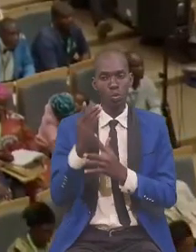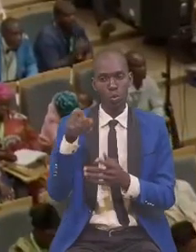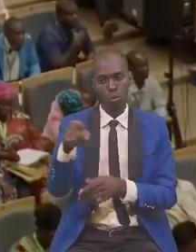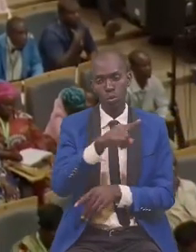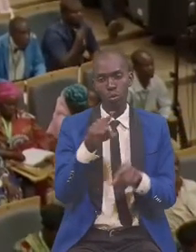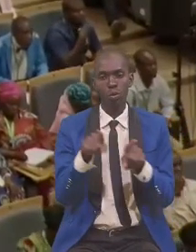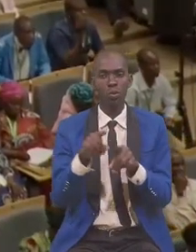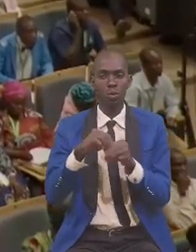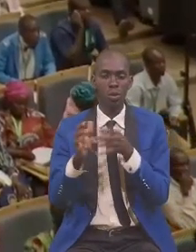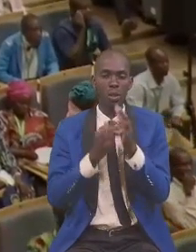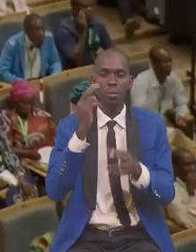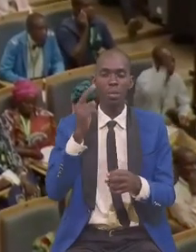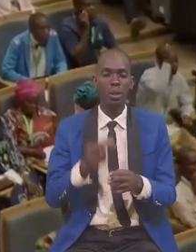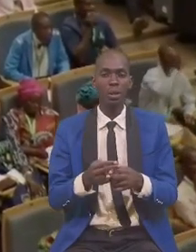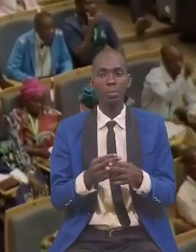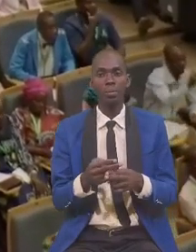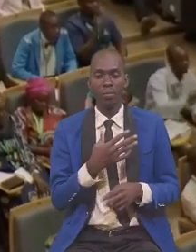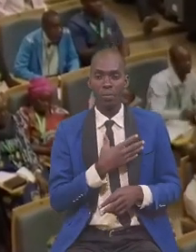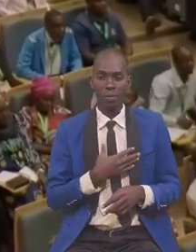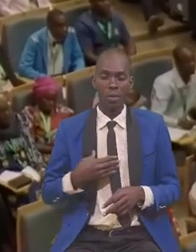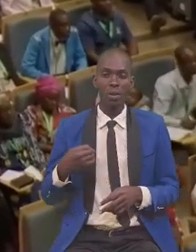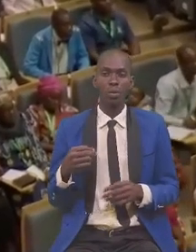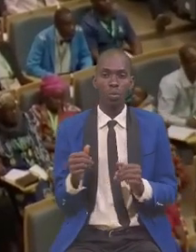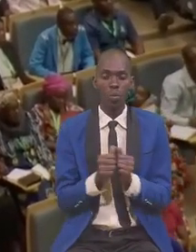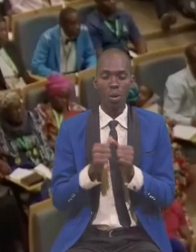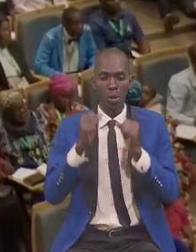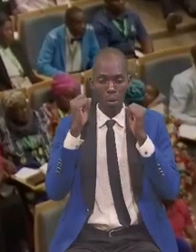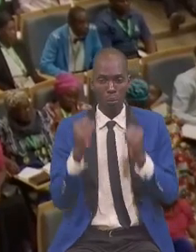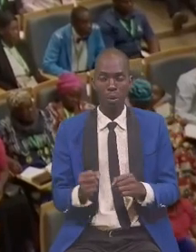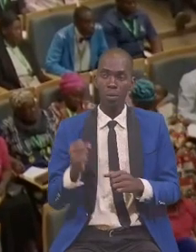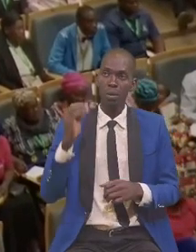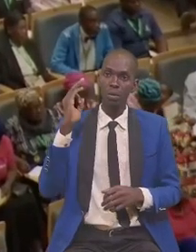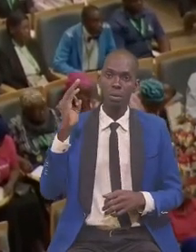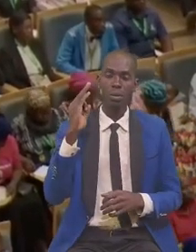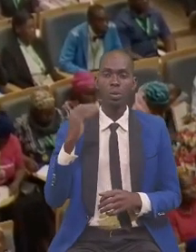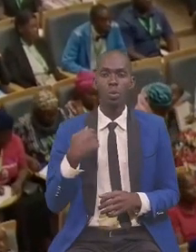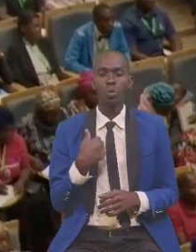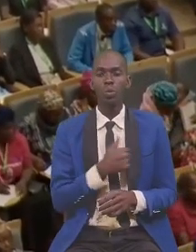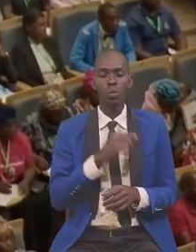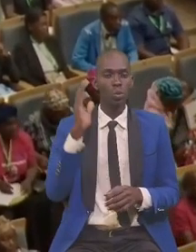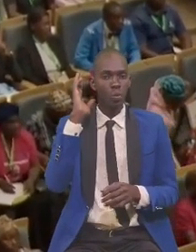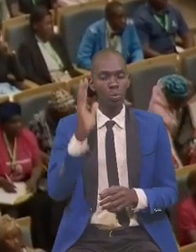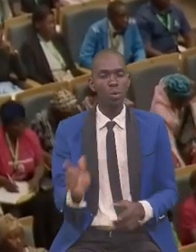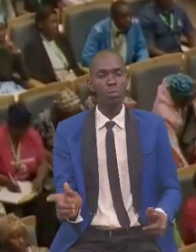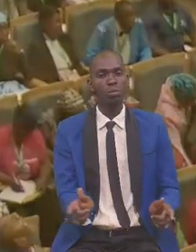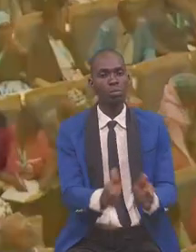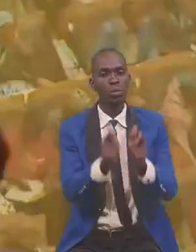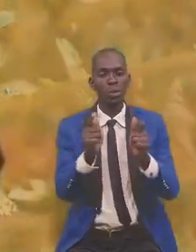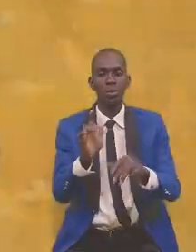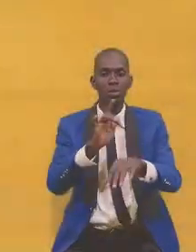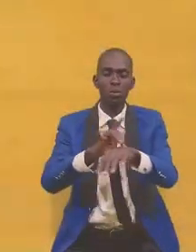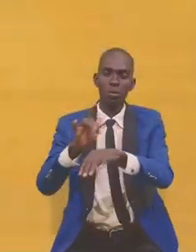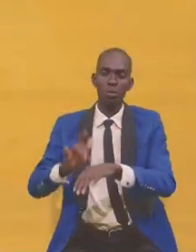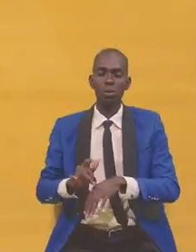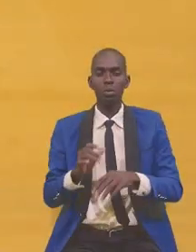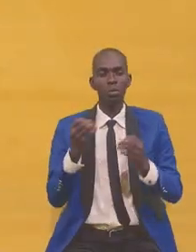said he'll do through you. And with power evangelism will reach forth, and great will be